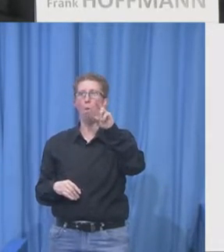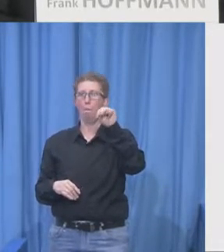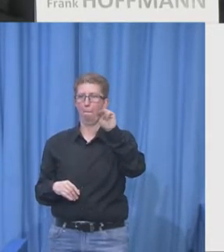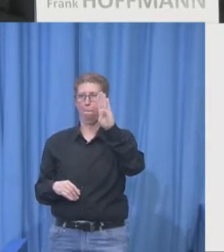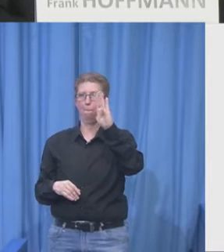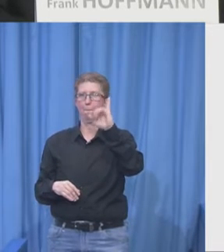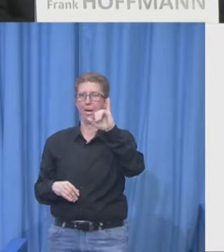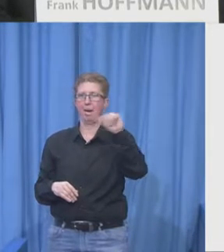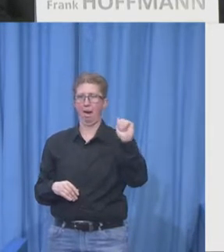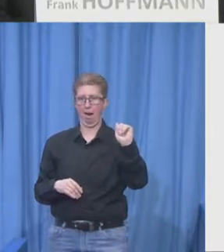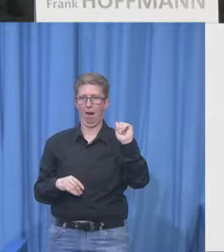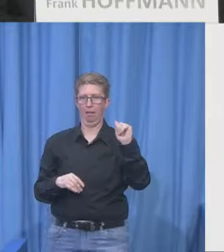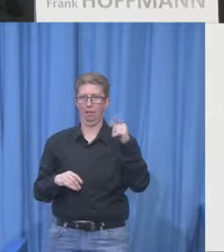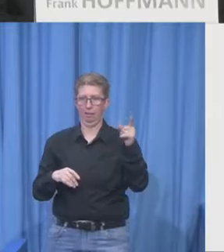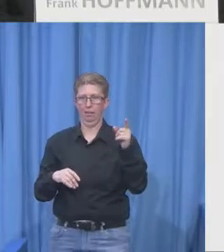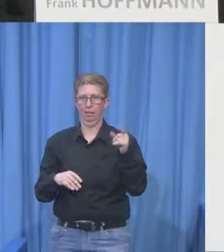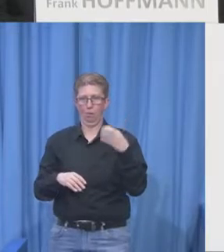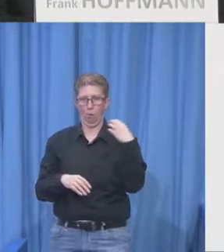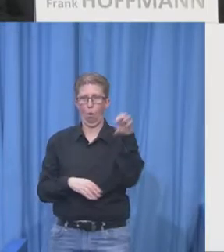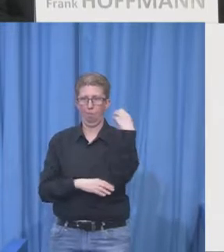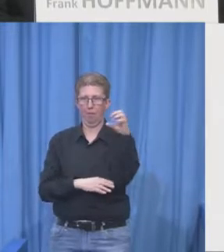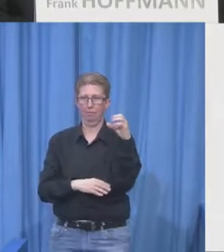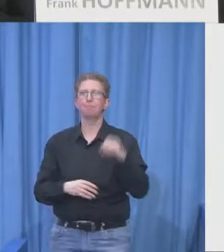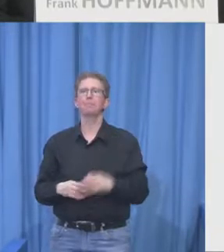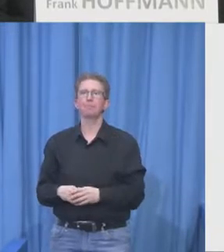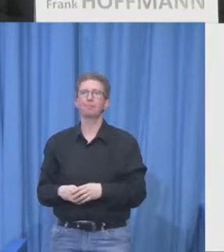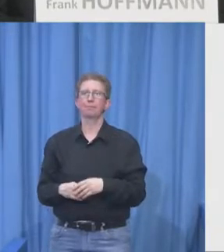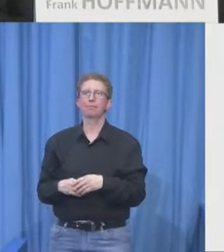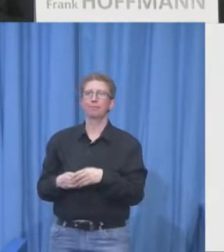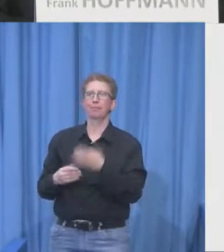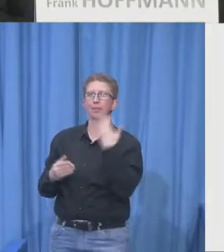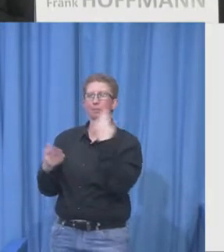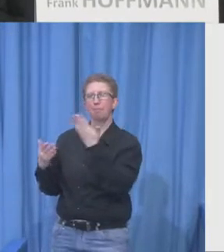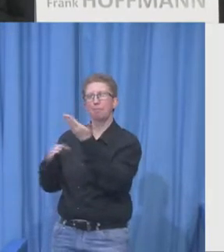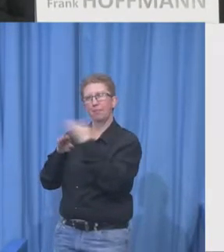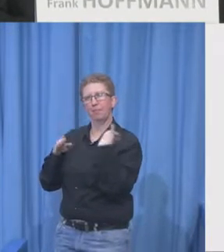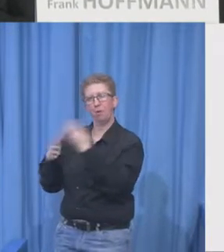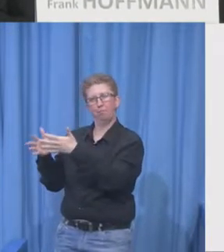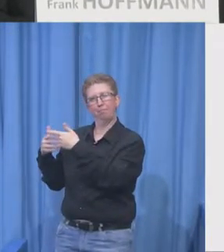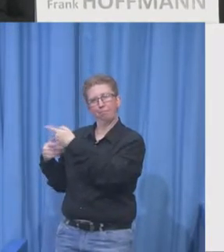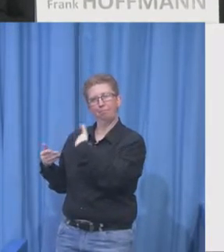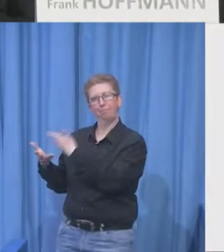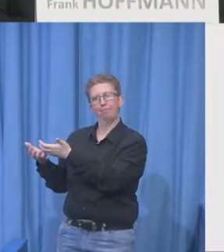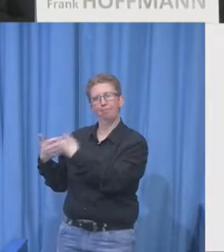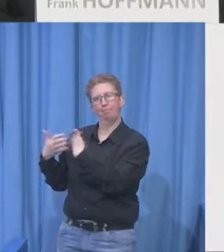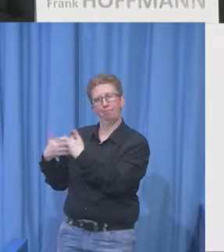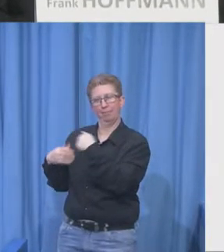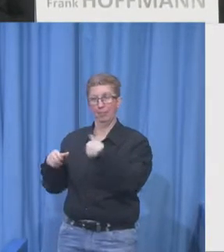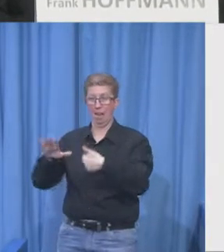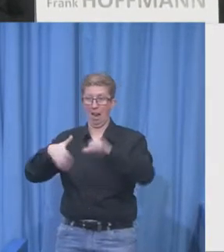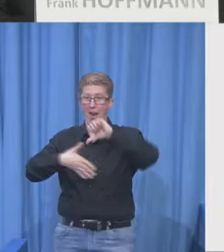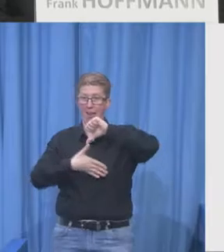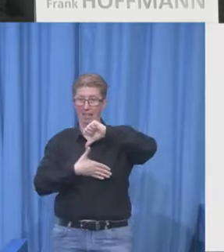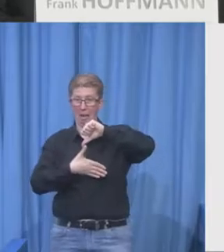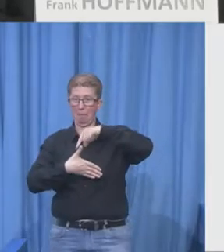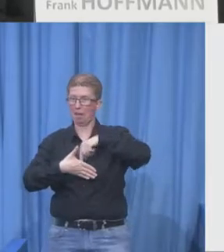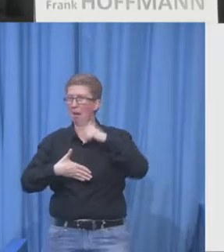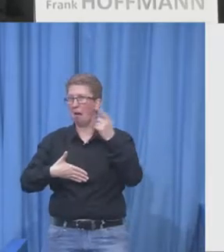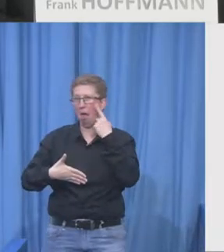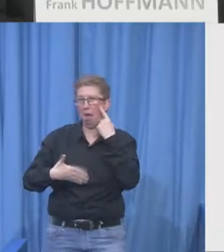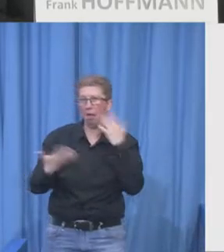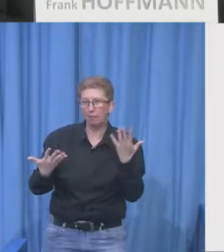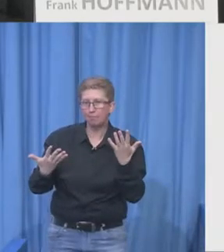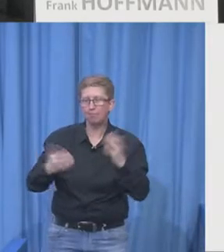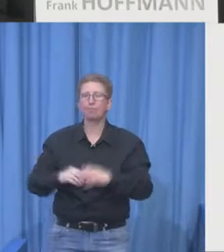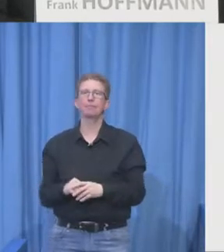that Anna will give some report to you. And we have started another pilot right now in